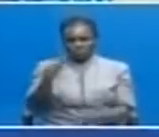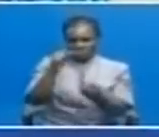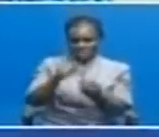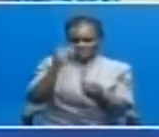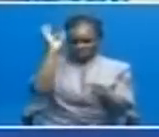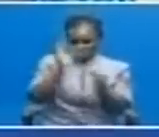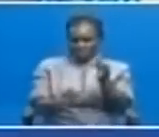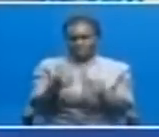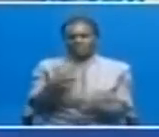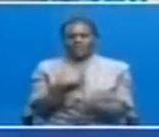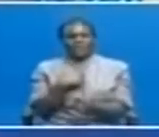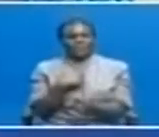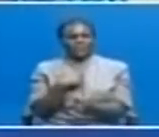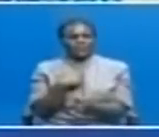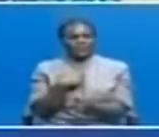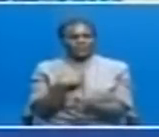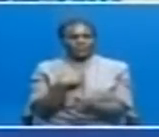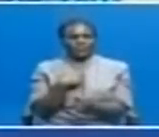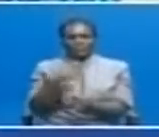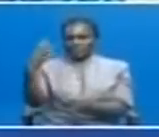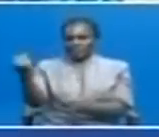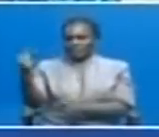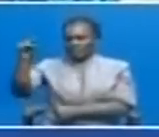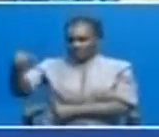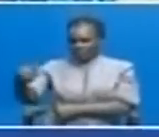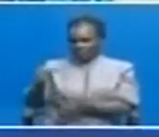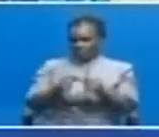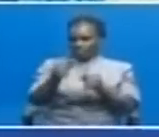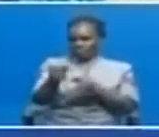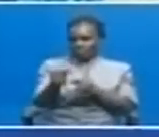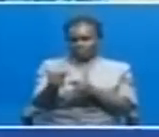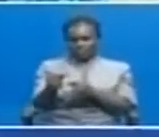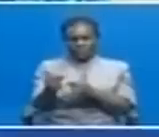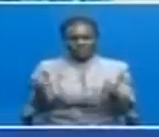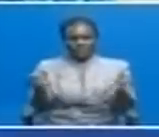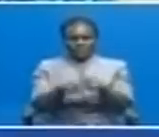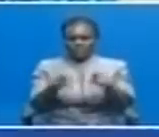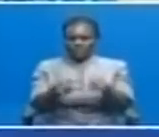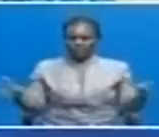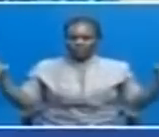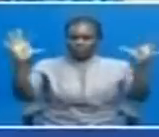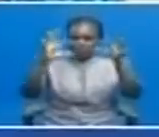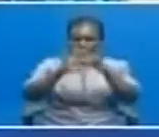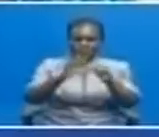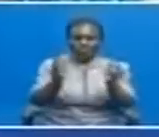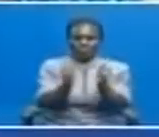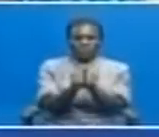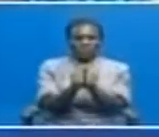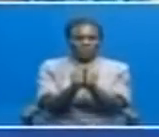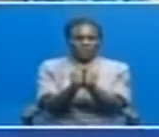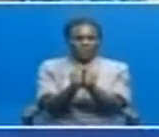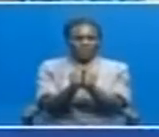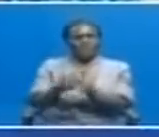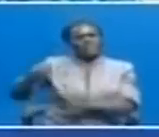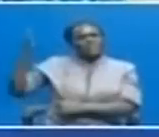And And mostly the 5000 meters race will once again reunite you with, you know,